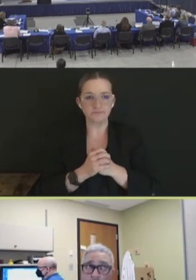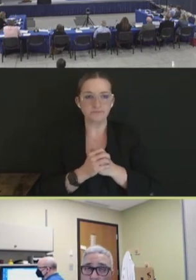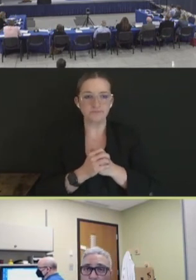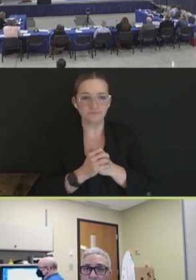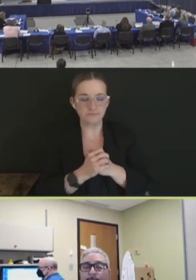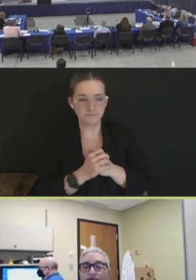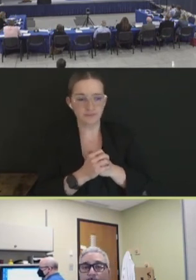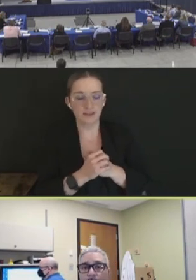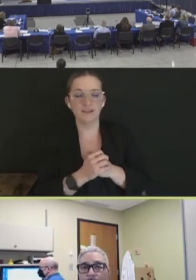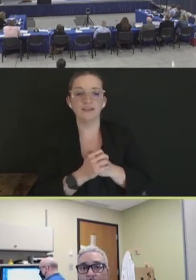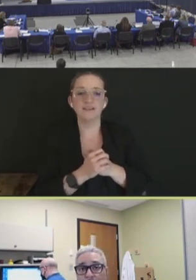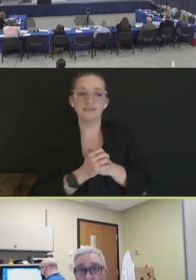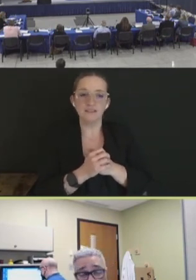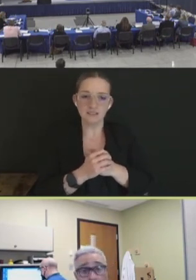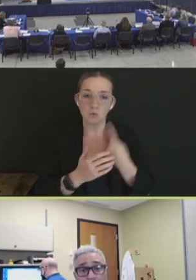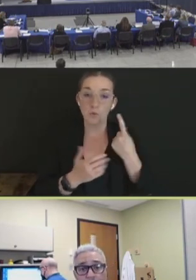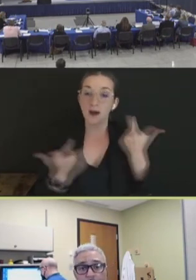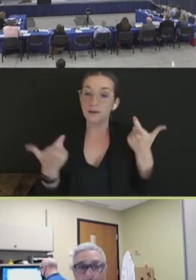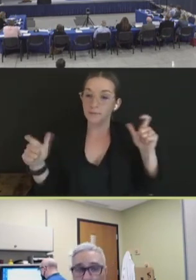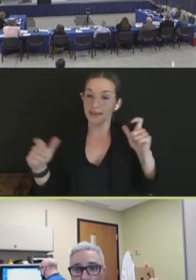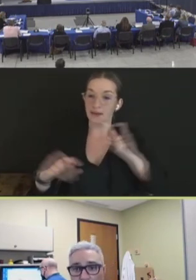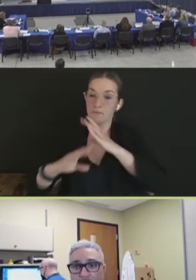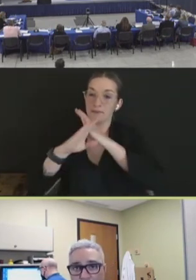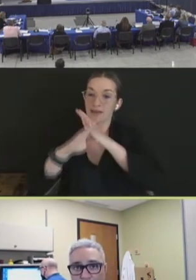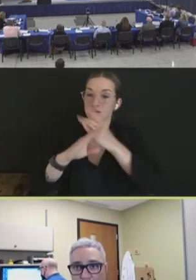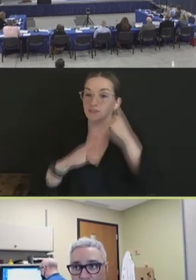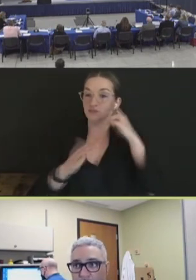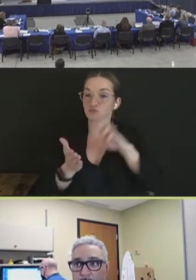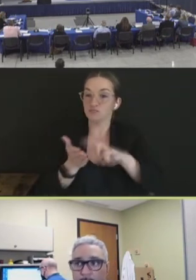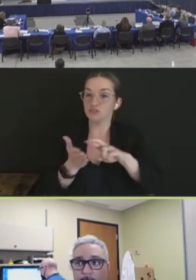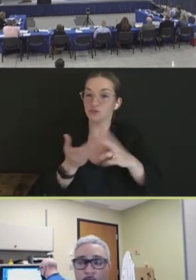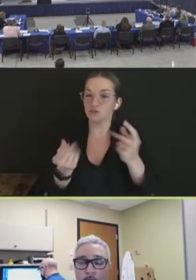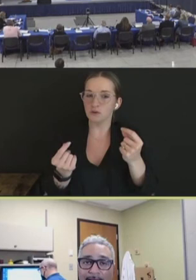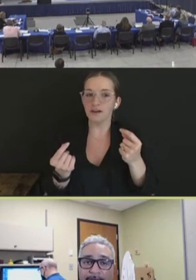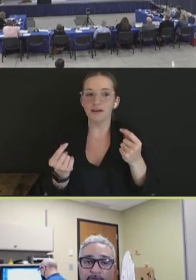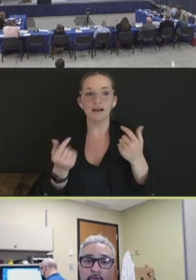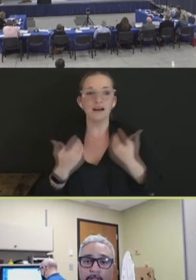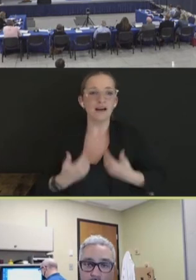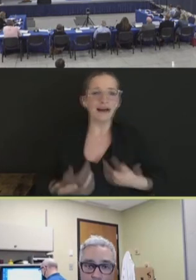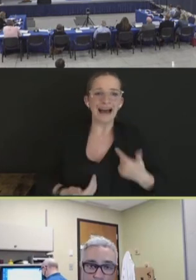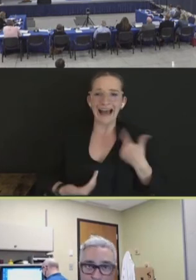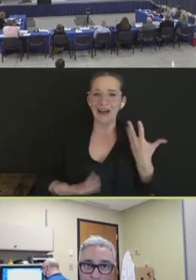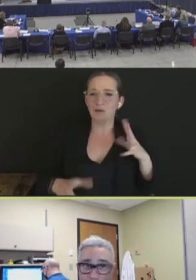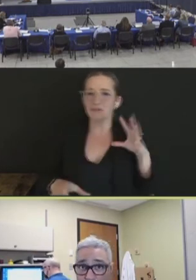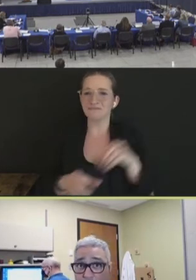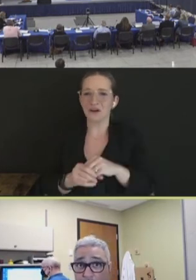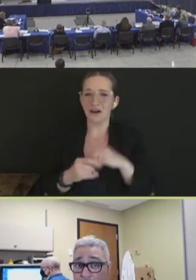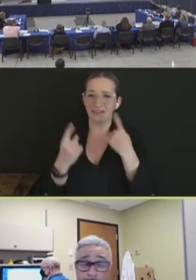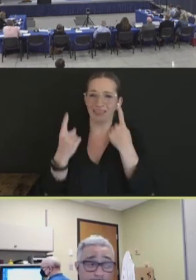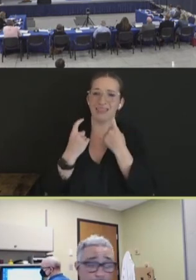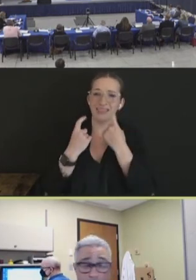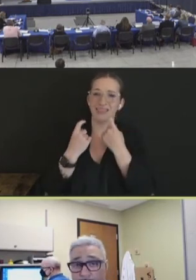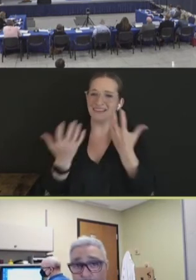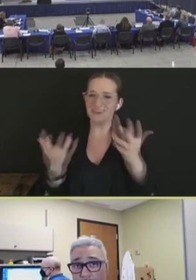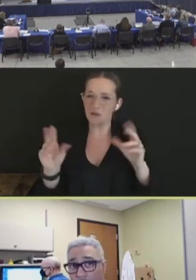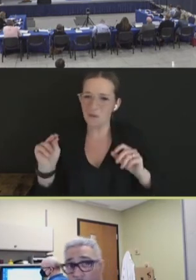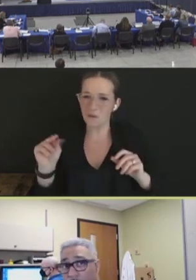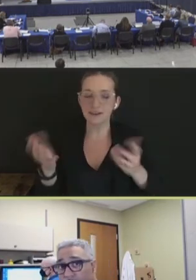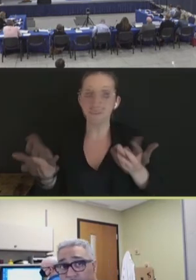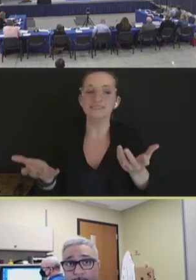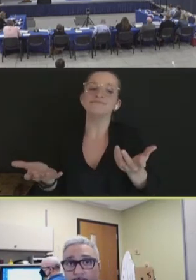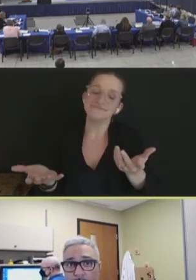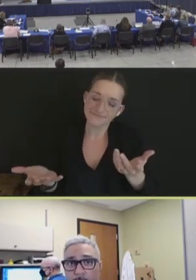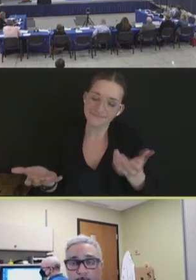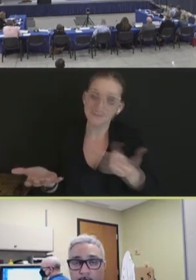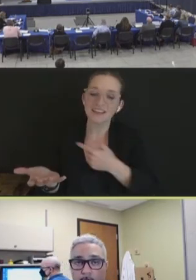So one of the biggest barriers we hear people say about research is, I don't want to be a guinea pig. And so we have to reassure people that, again, like in clinical medicine or